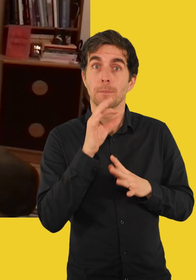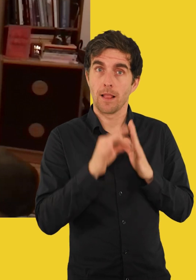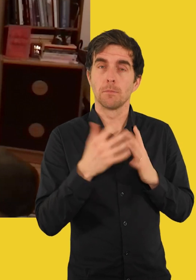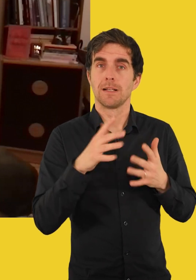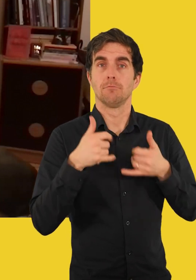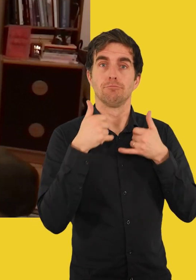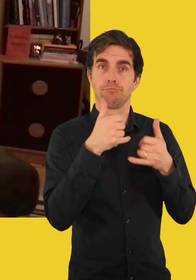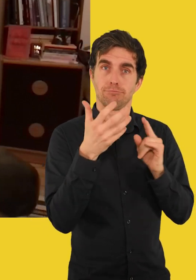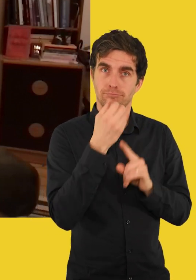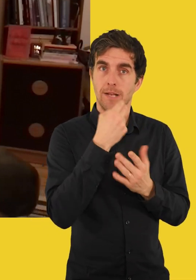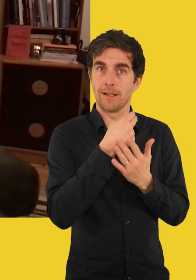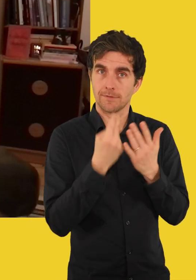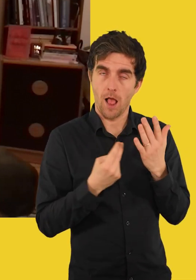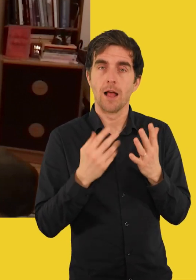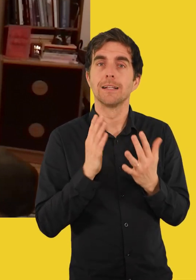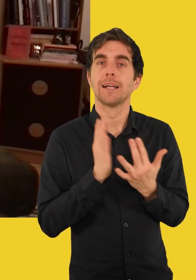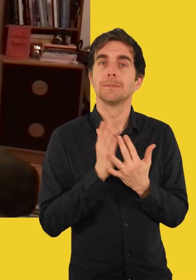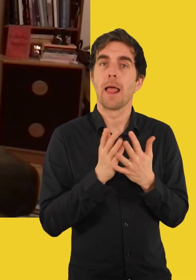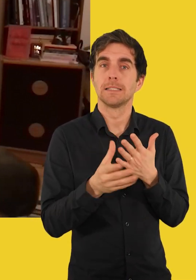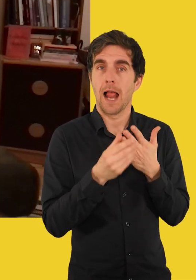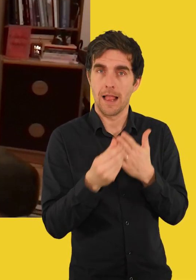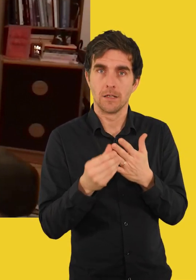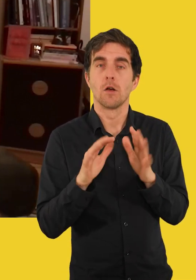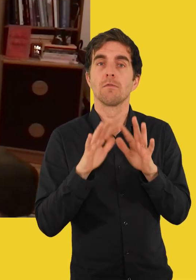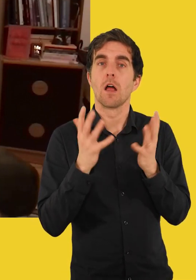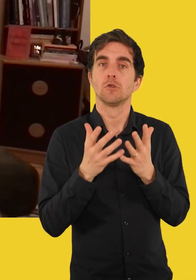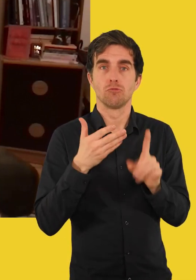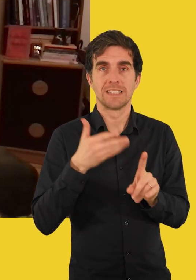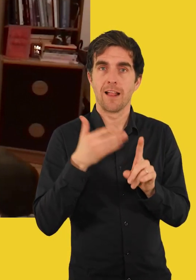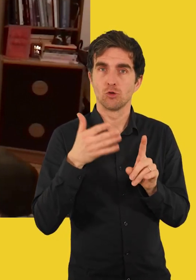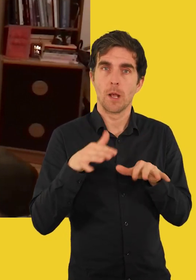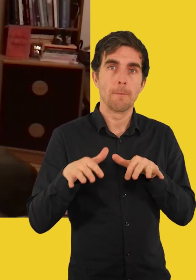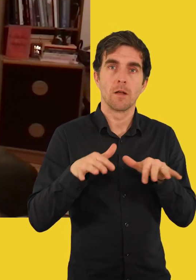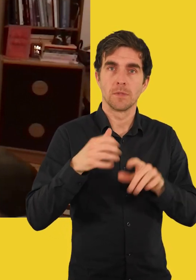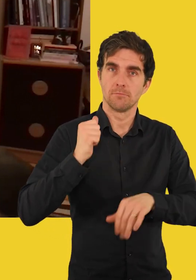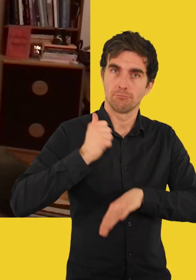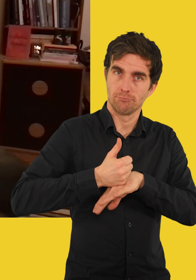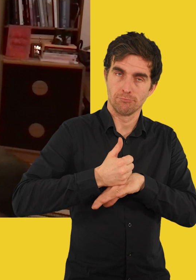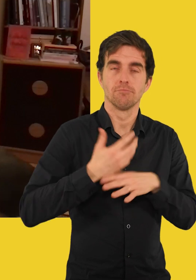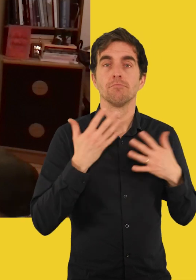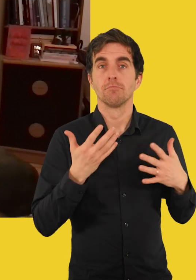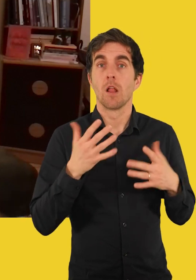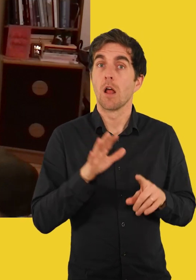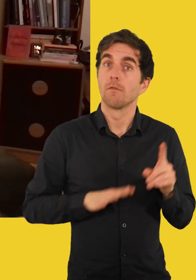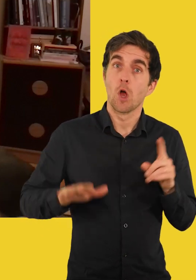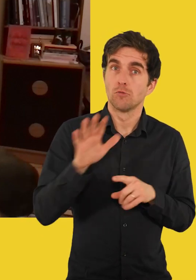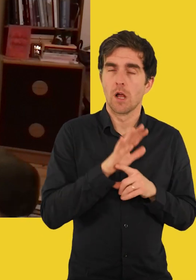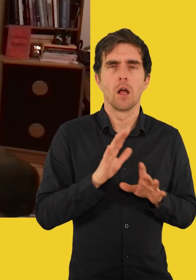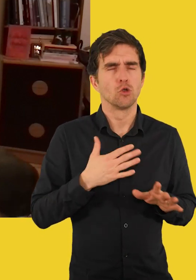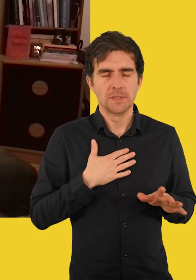design researcher, accessibility lead, and universal recognition movement founder. And the universal